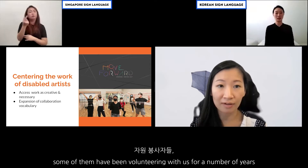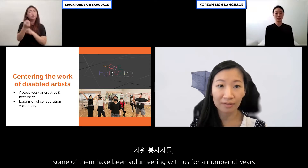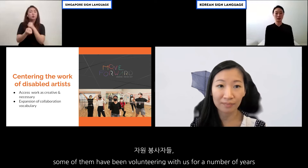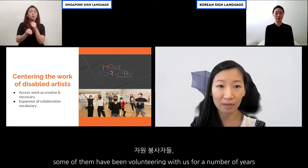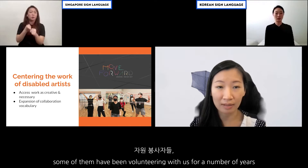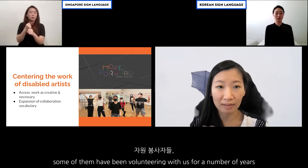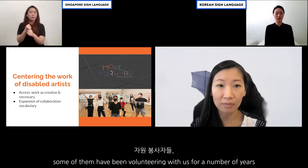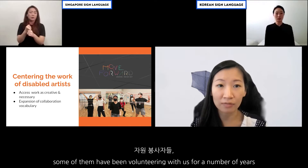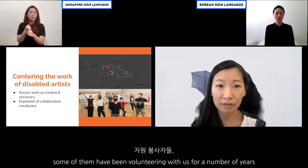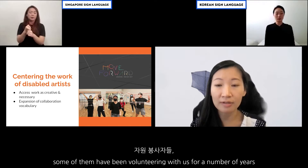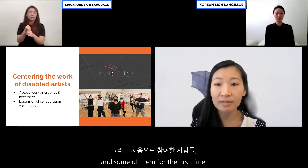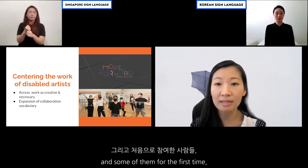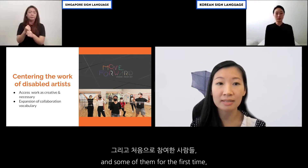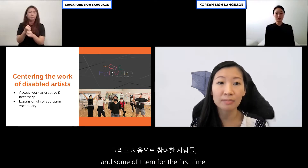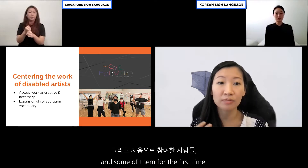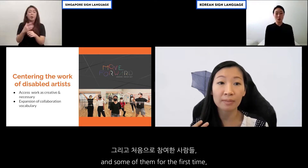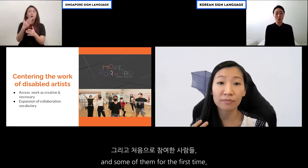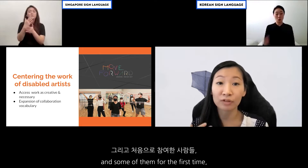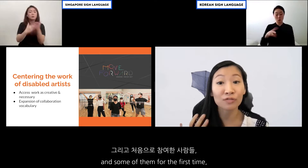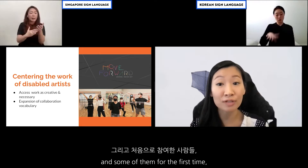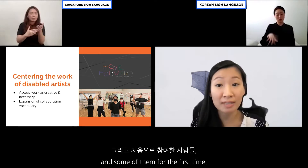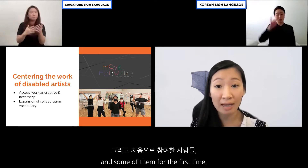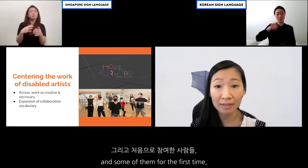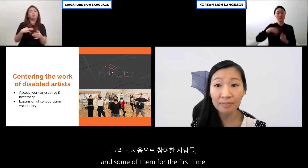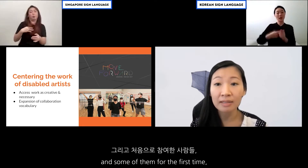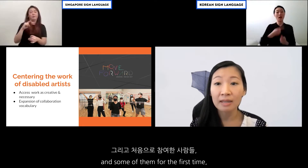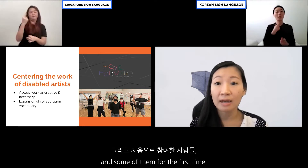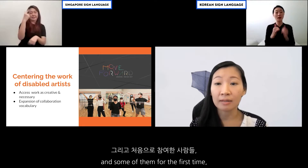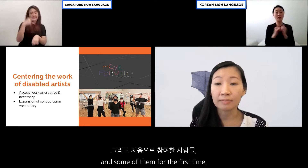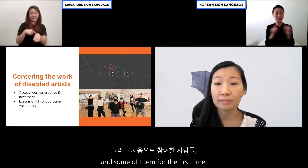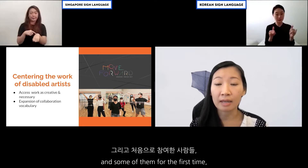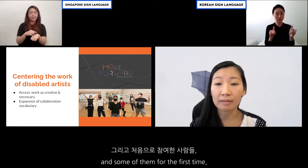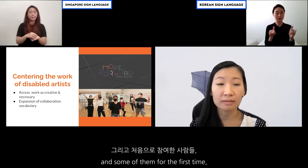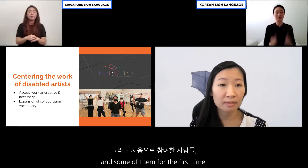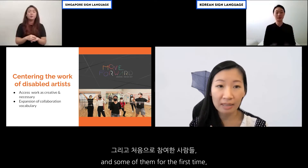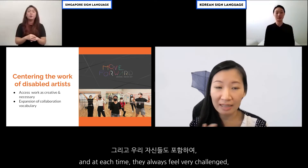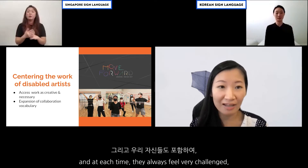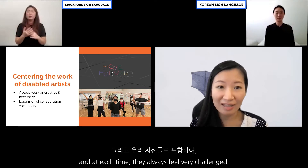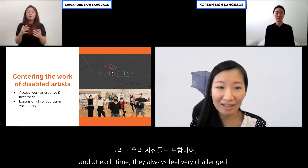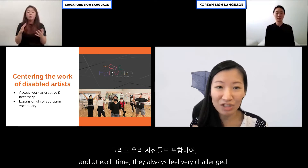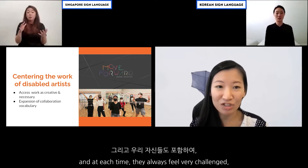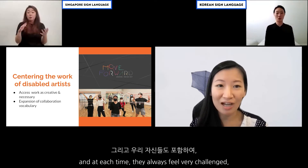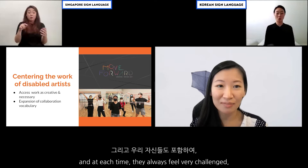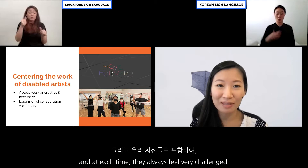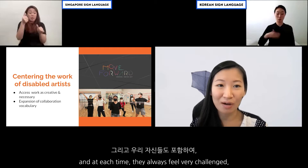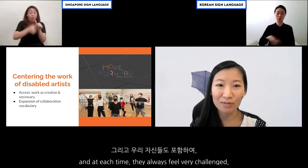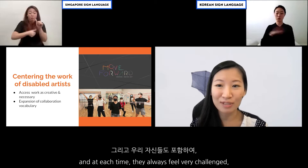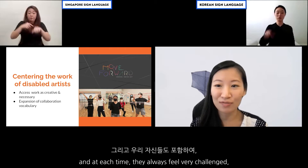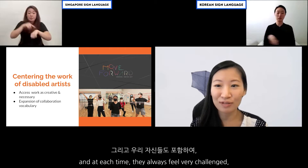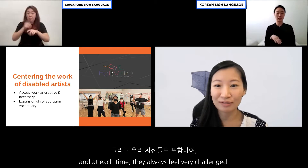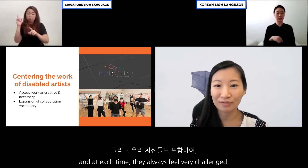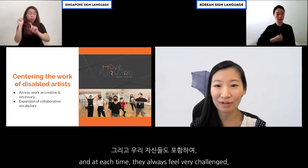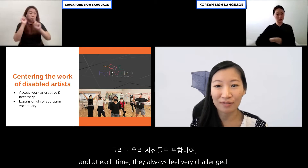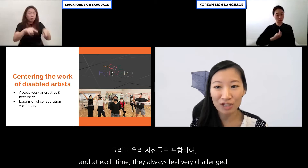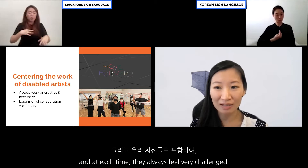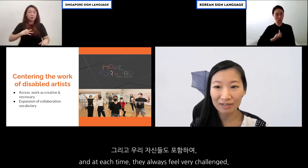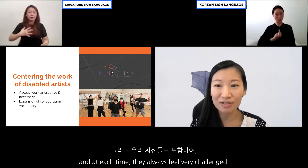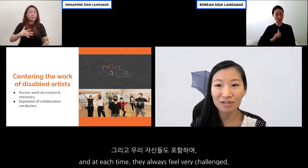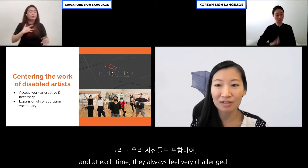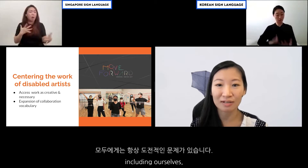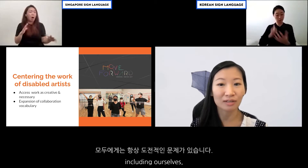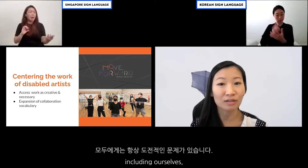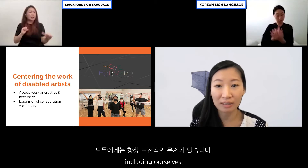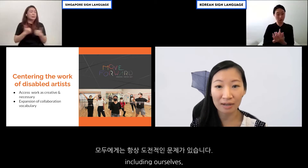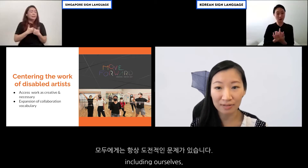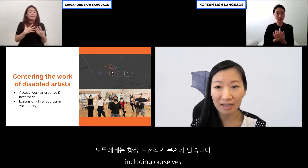for a number of years, and some of them for the first time. At each time, they always feel very